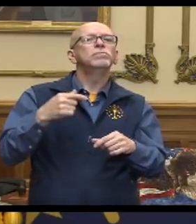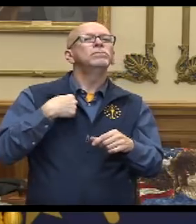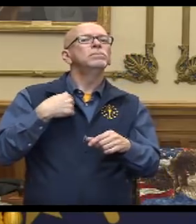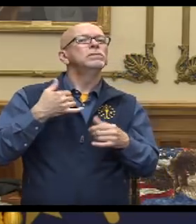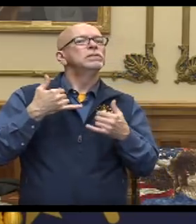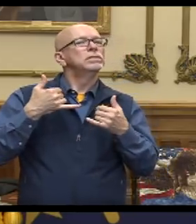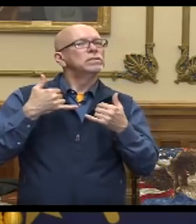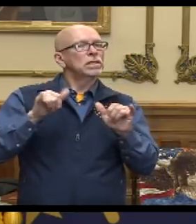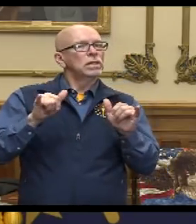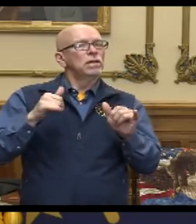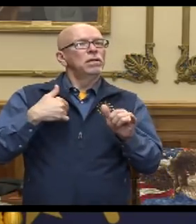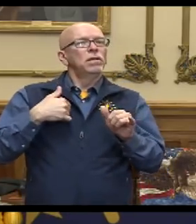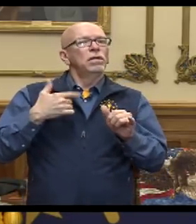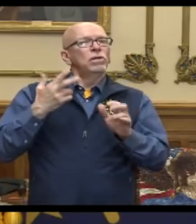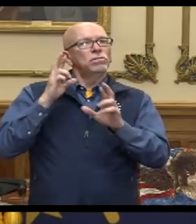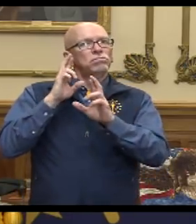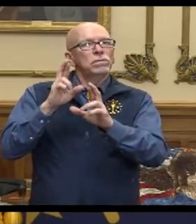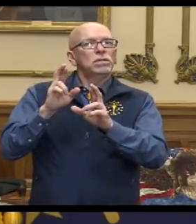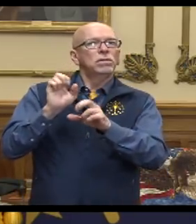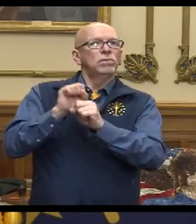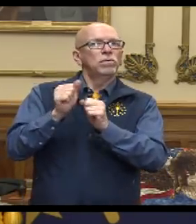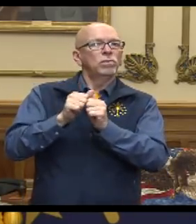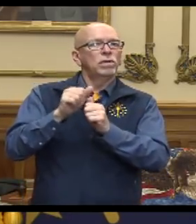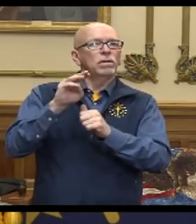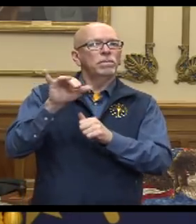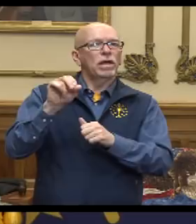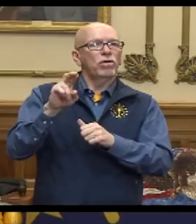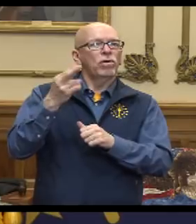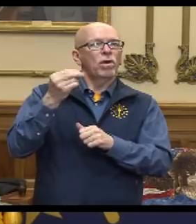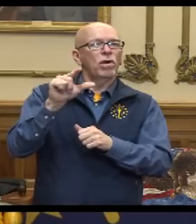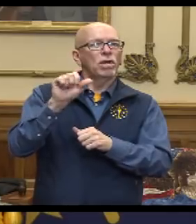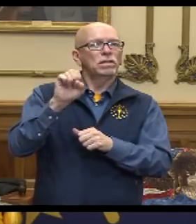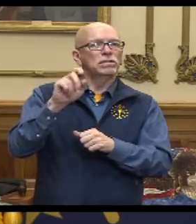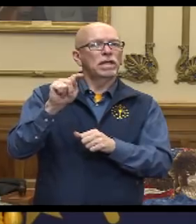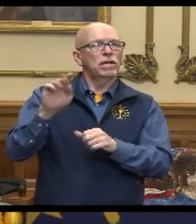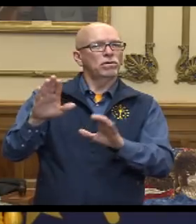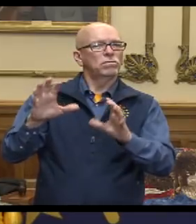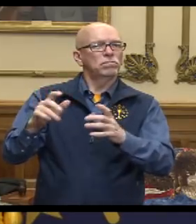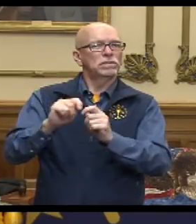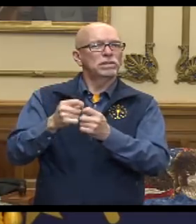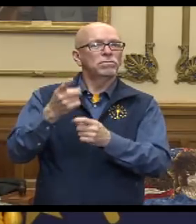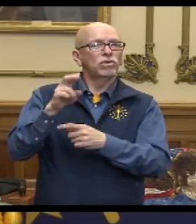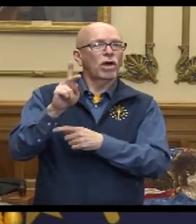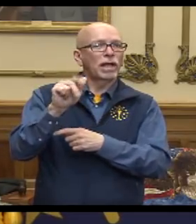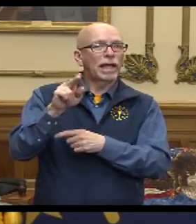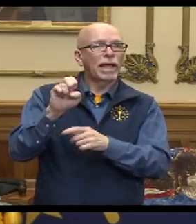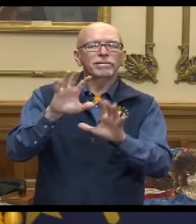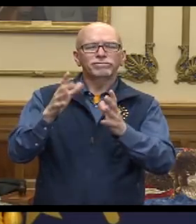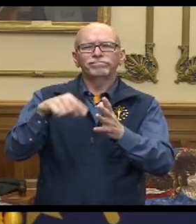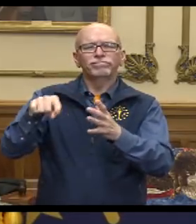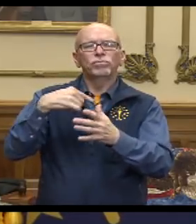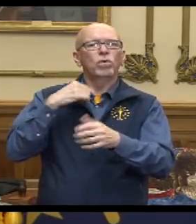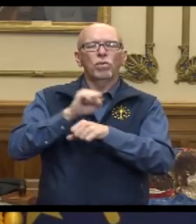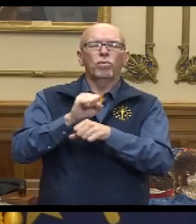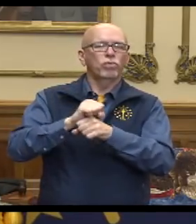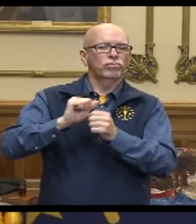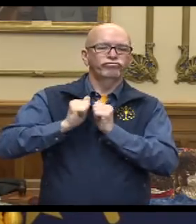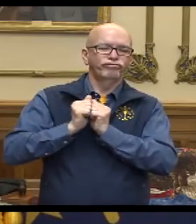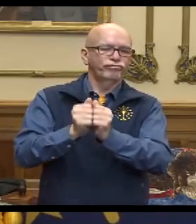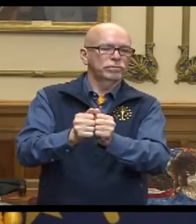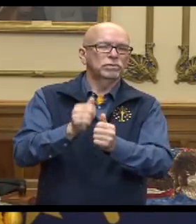continue to respect and work with Mayor Hogsett and his whole team. Dr. Kane will all be working hand in glove